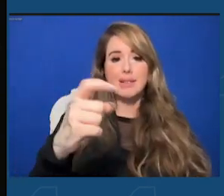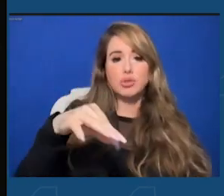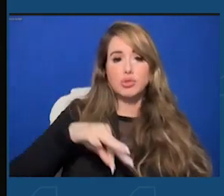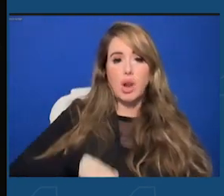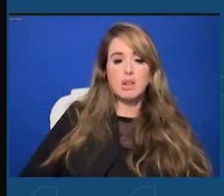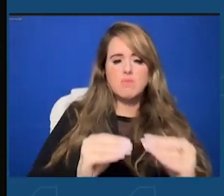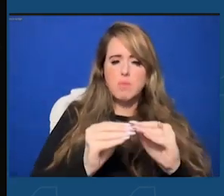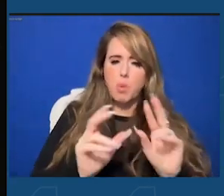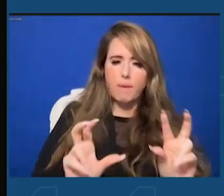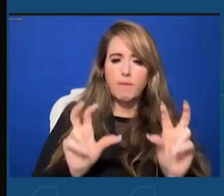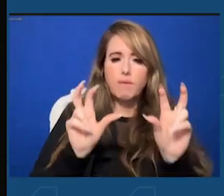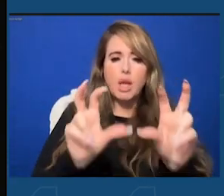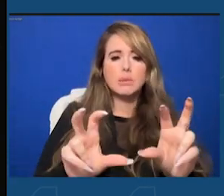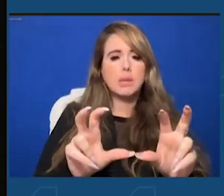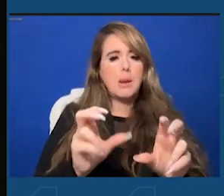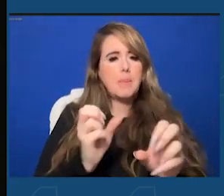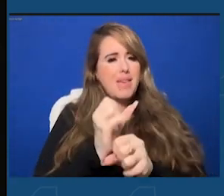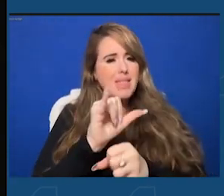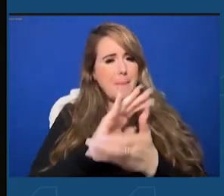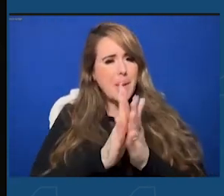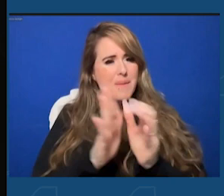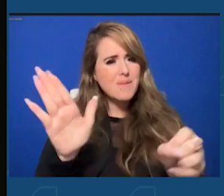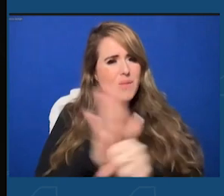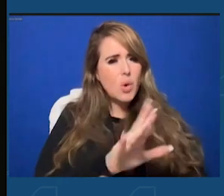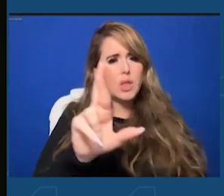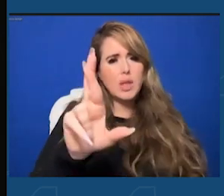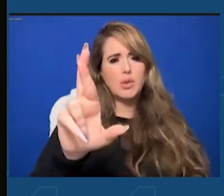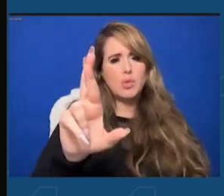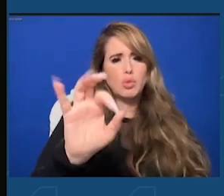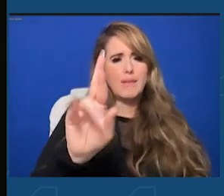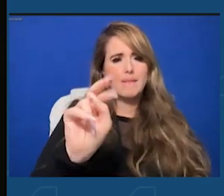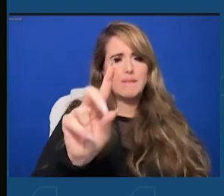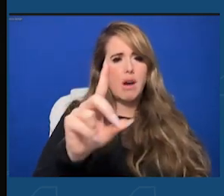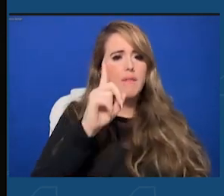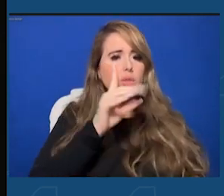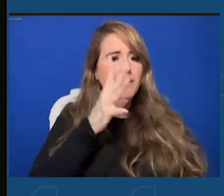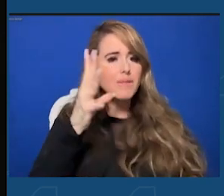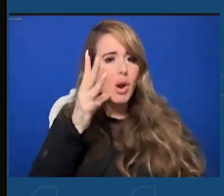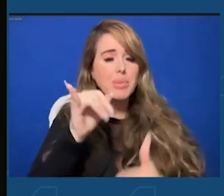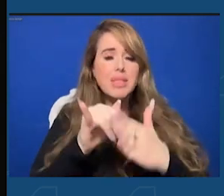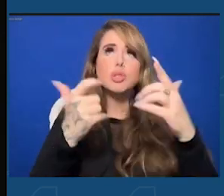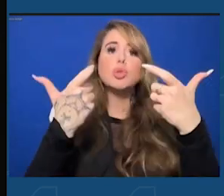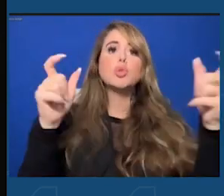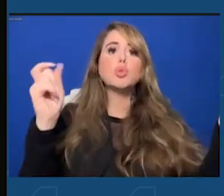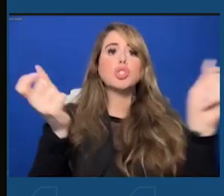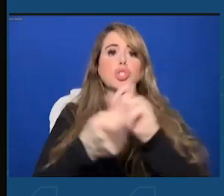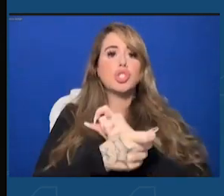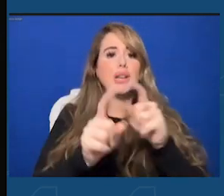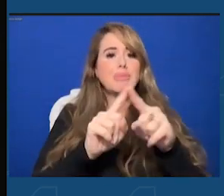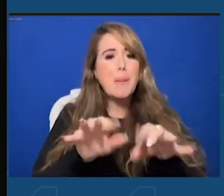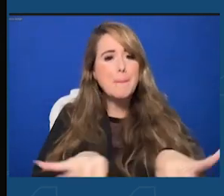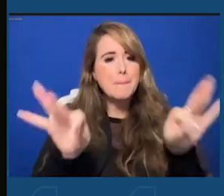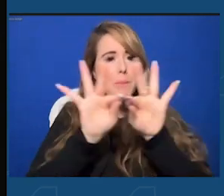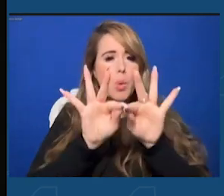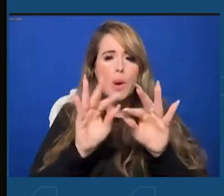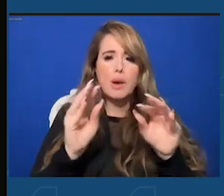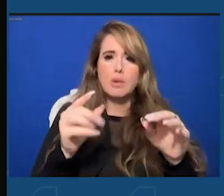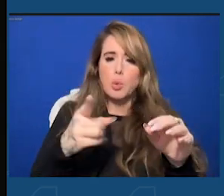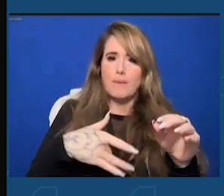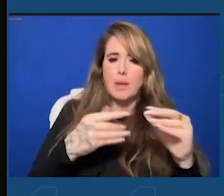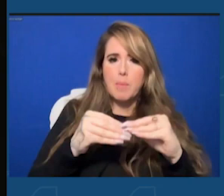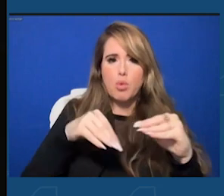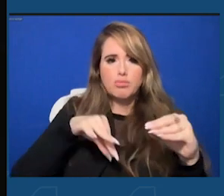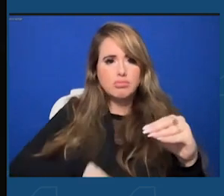Let's make it fully refundable for farms. This is a dramatic change, but make it more lucrative for you to make these